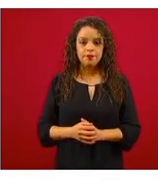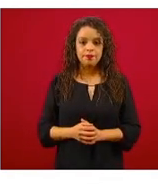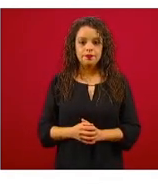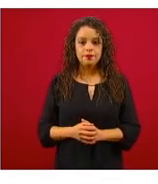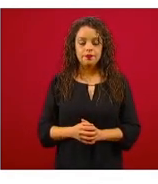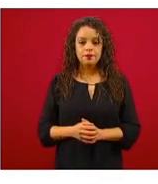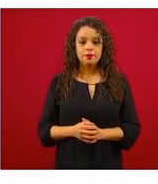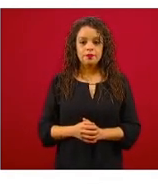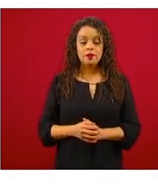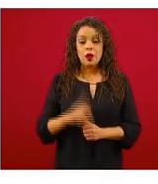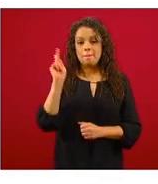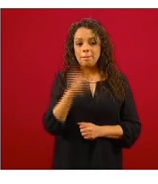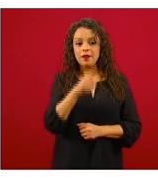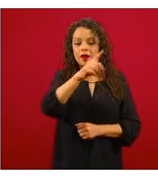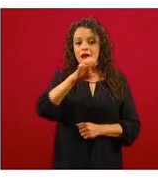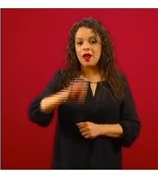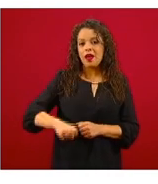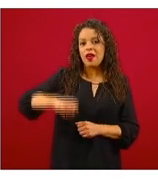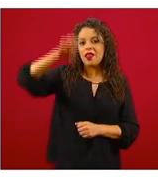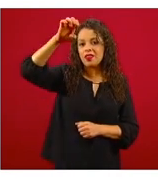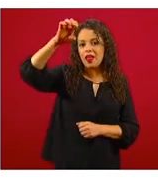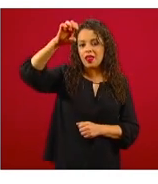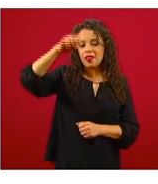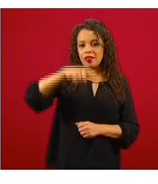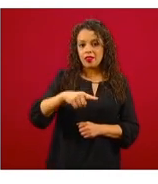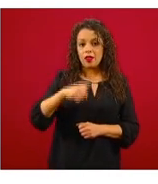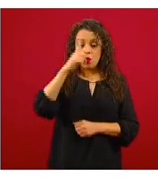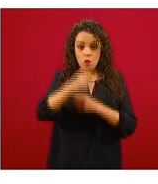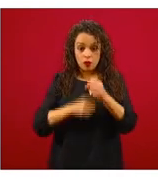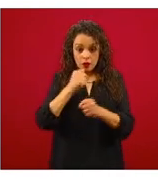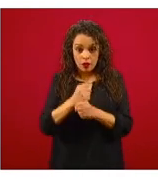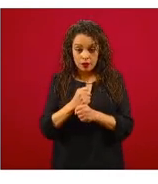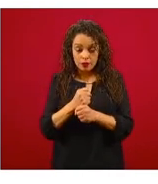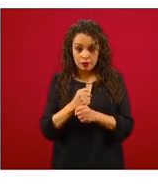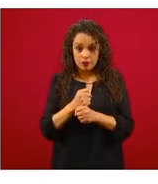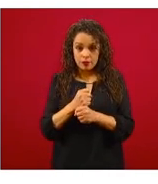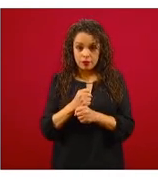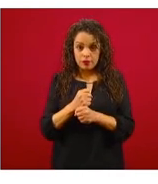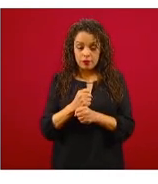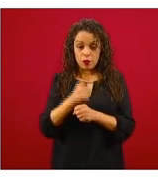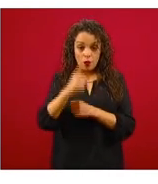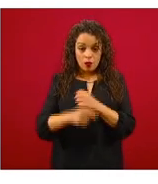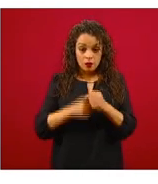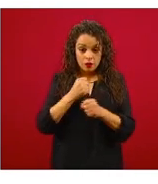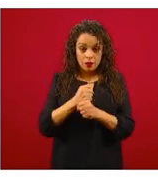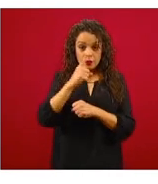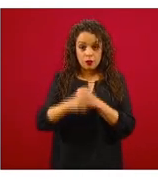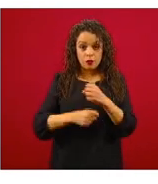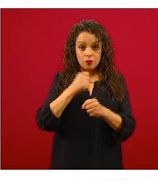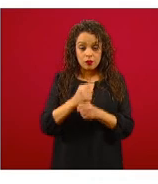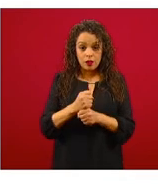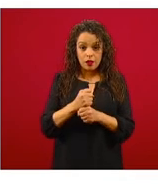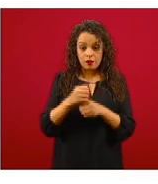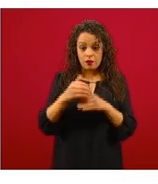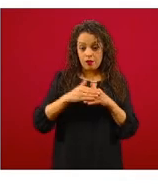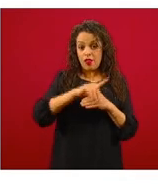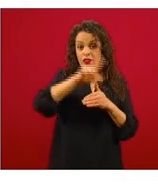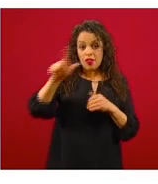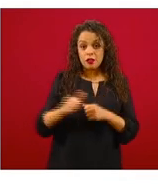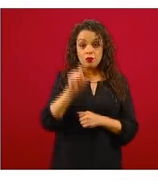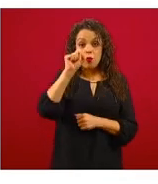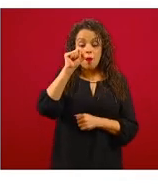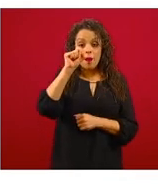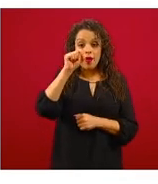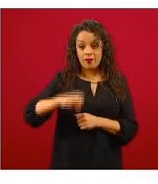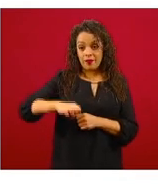In terms of age, each year older than you are, older than 20 years, you're